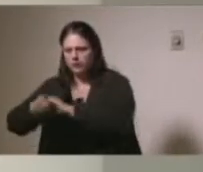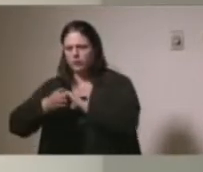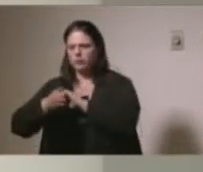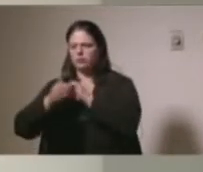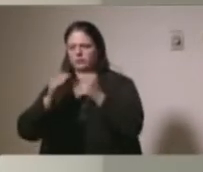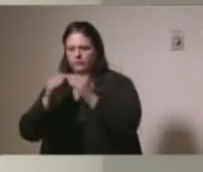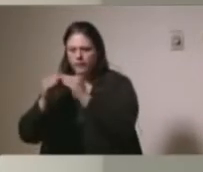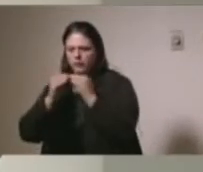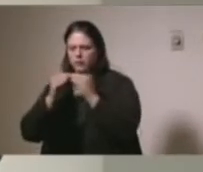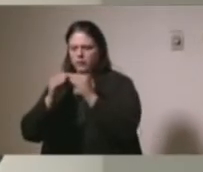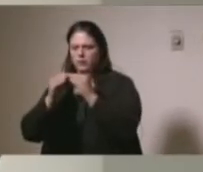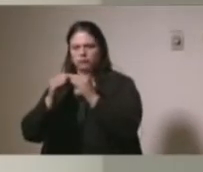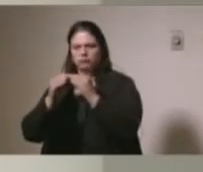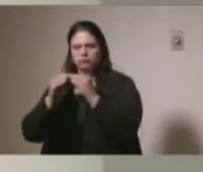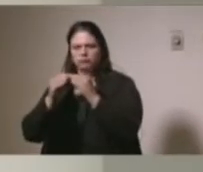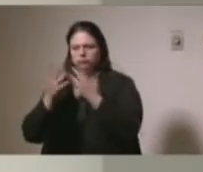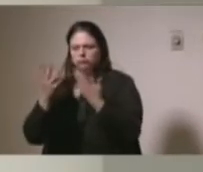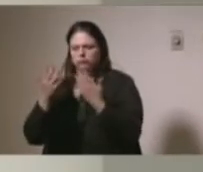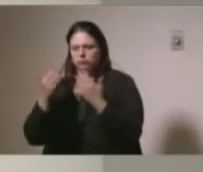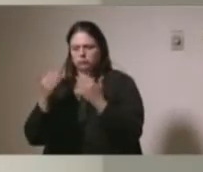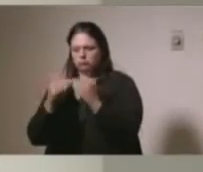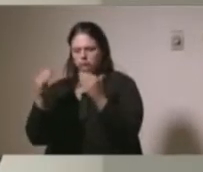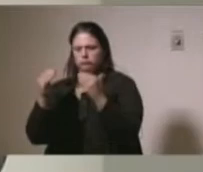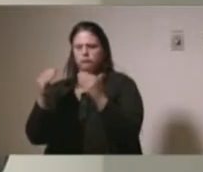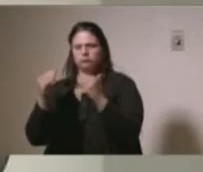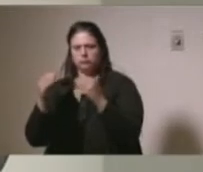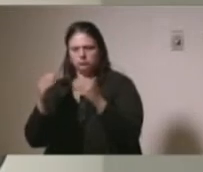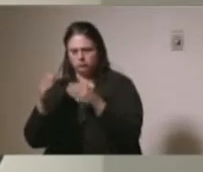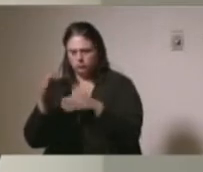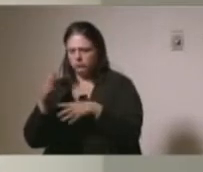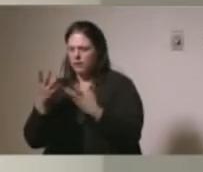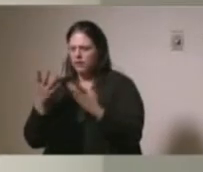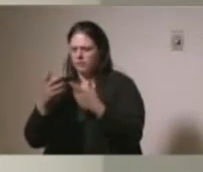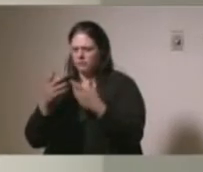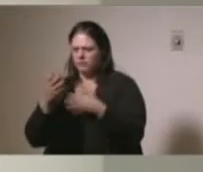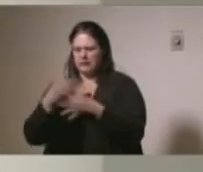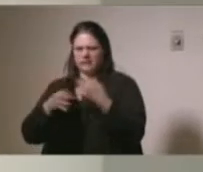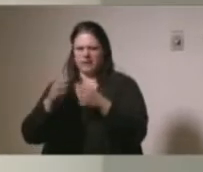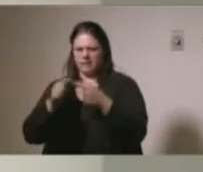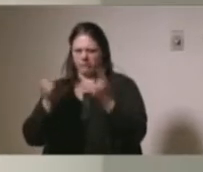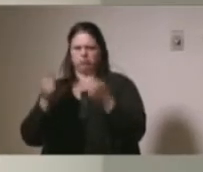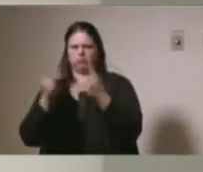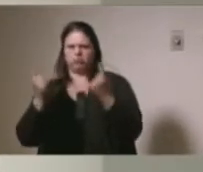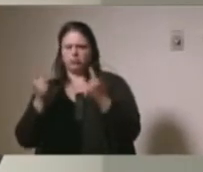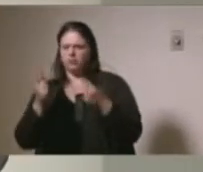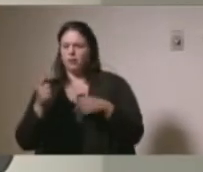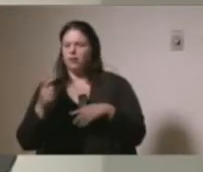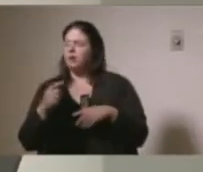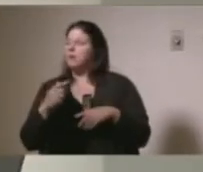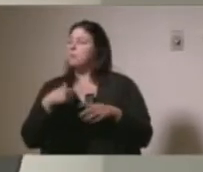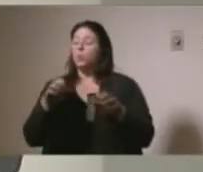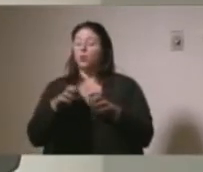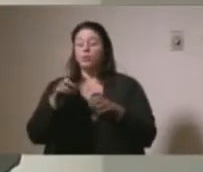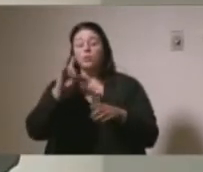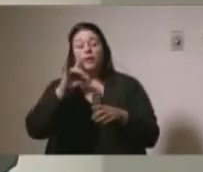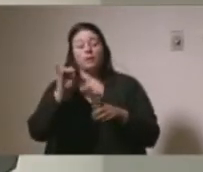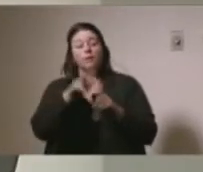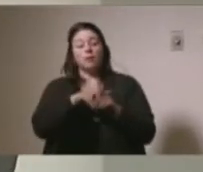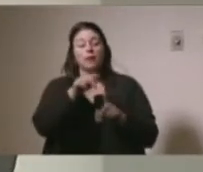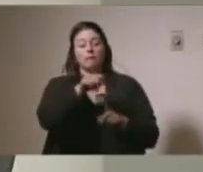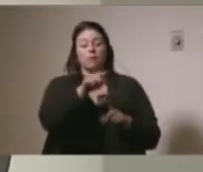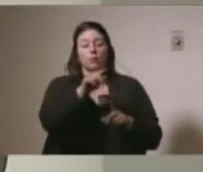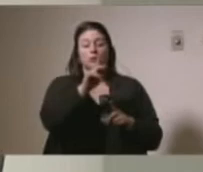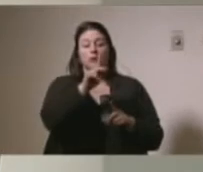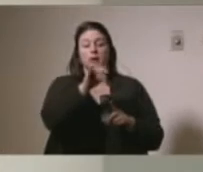and equality and equity, as opposed to being adversarial. And why do we do that in Kiwi Bank? That's because Kiwi Bank